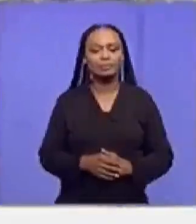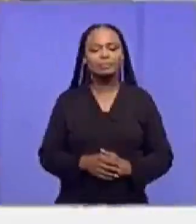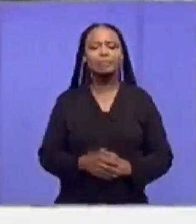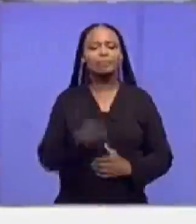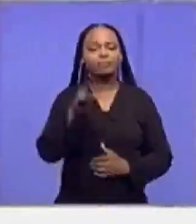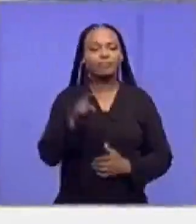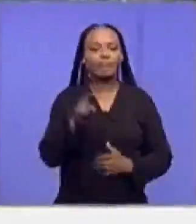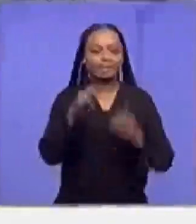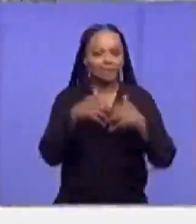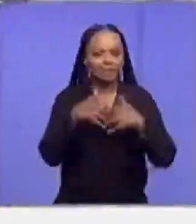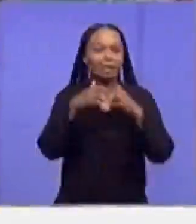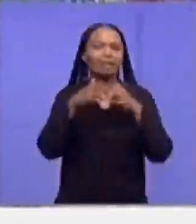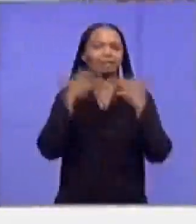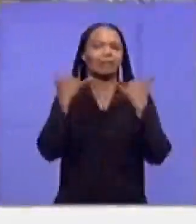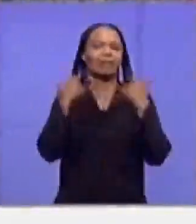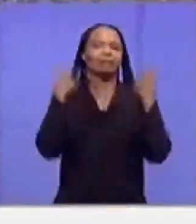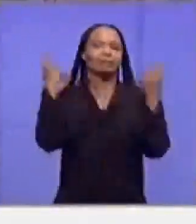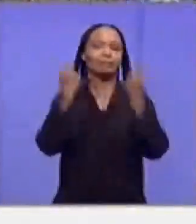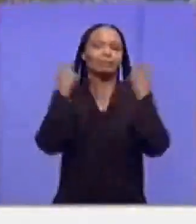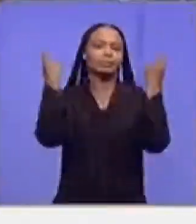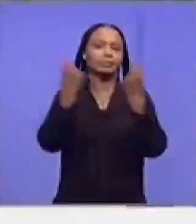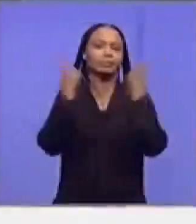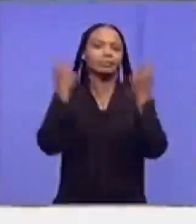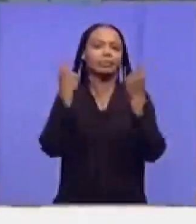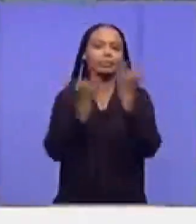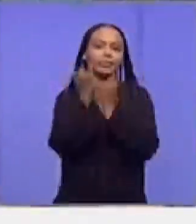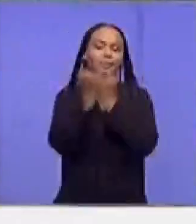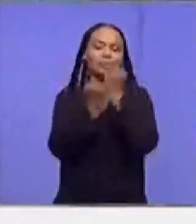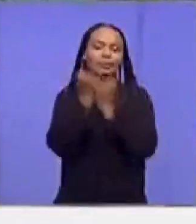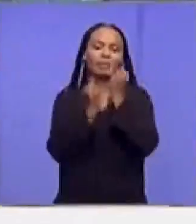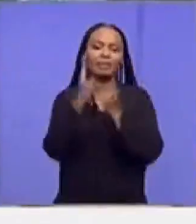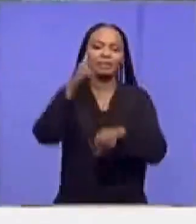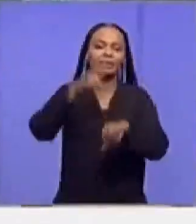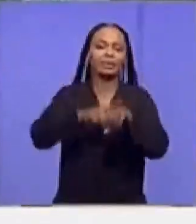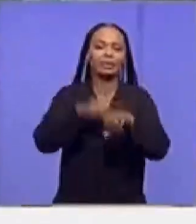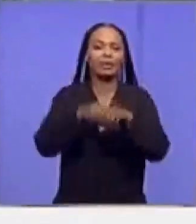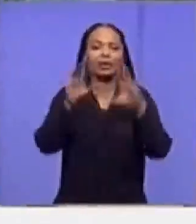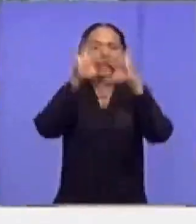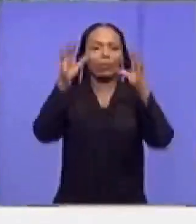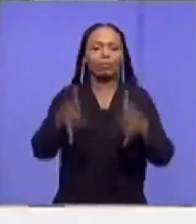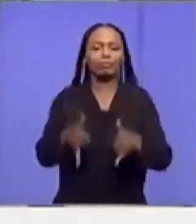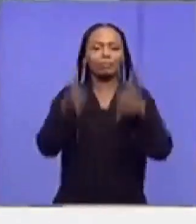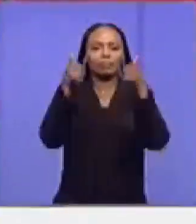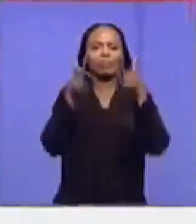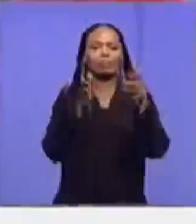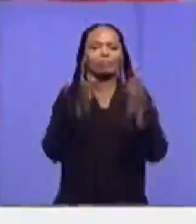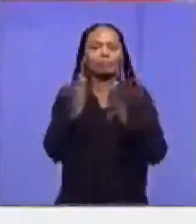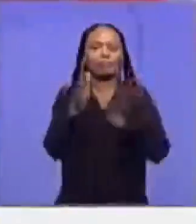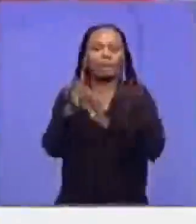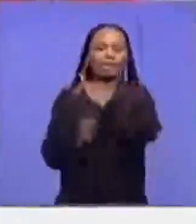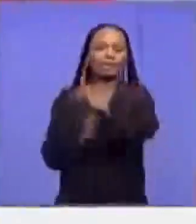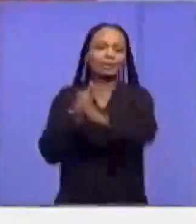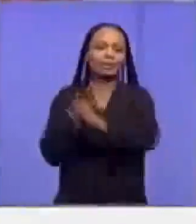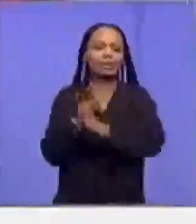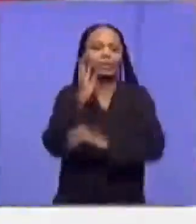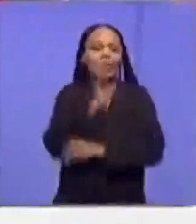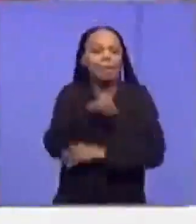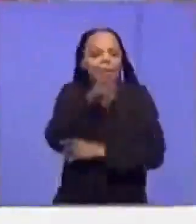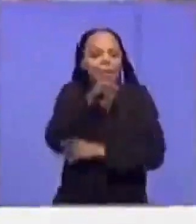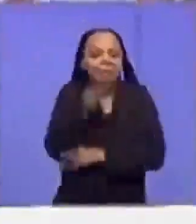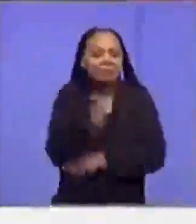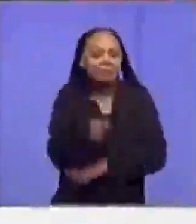Moletlo wo o thegilego go keteka ga go thagolwa ga phadišano ya mathomo ya sebjana sa boditšhabatšhaba sa kgwele ya maoto sa